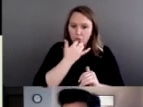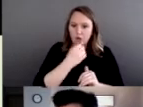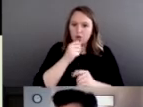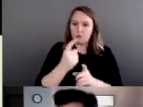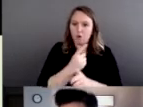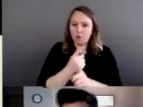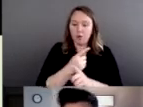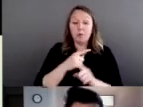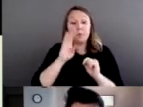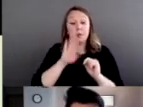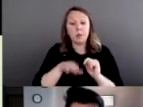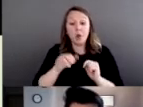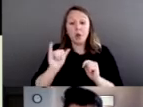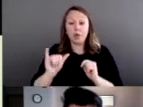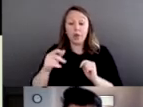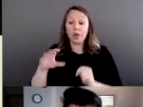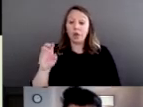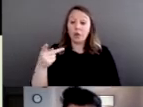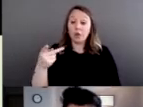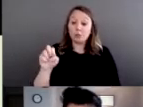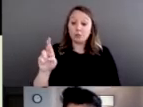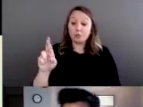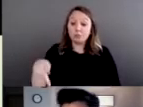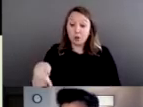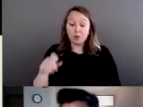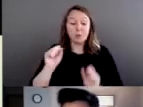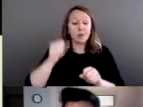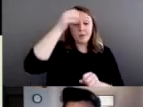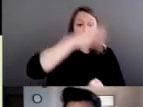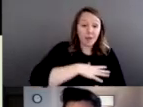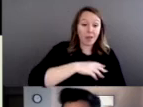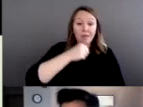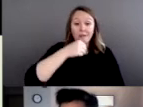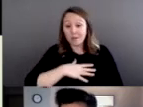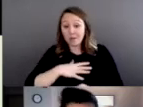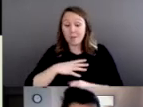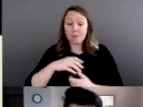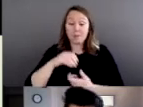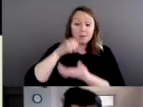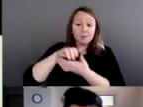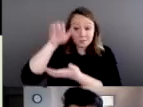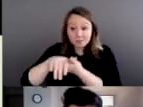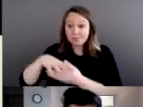can be male, it can be female, it can be your spouse, it can be your boyfriend, your girlfriend.